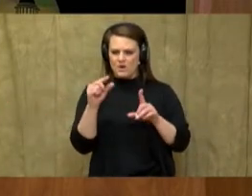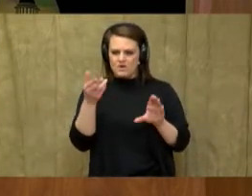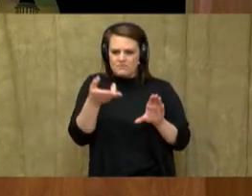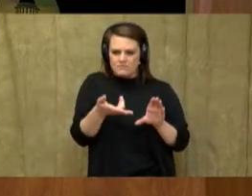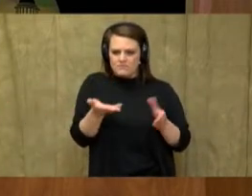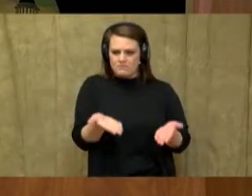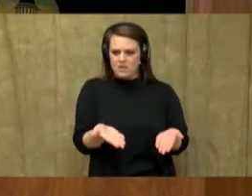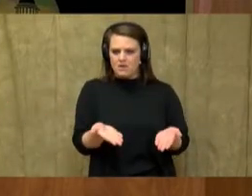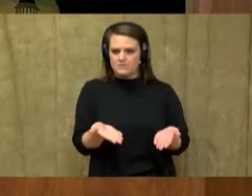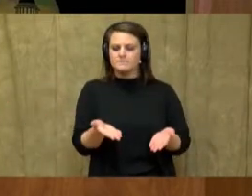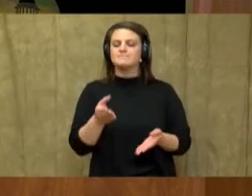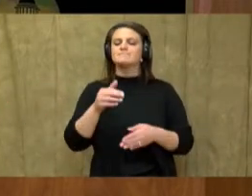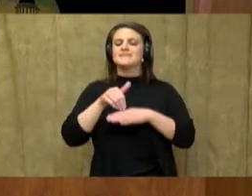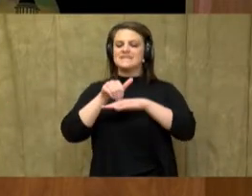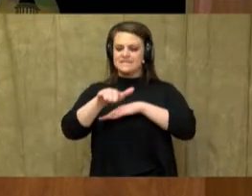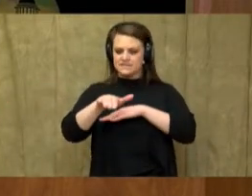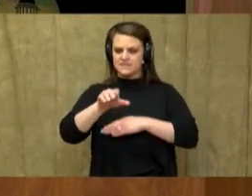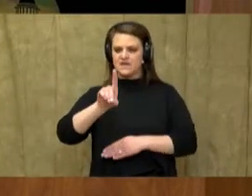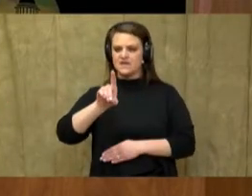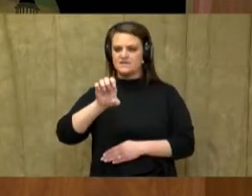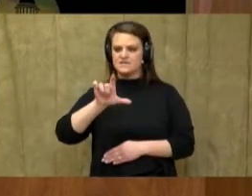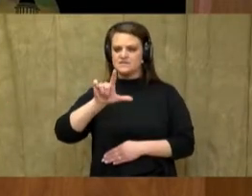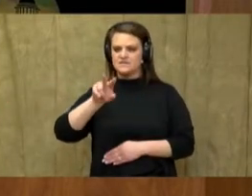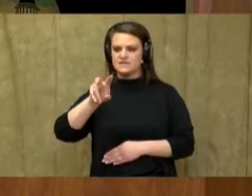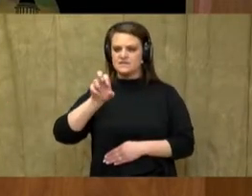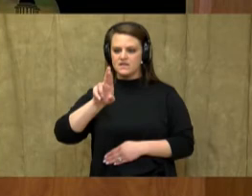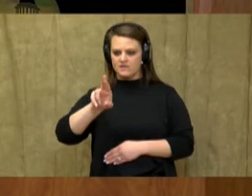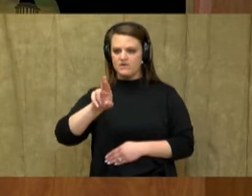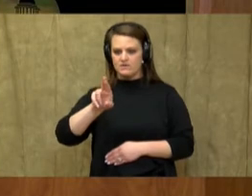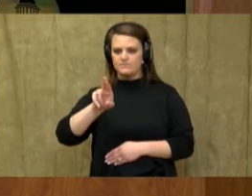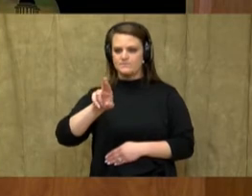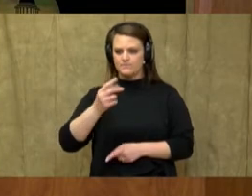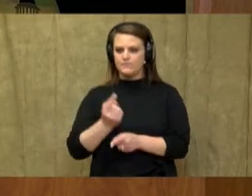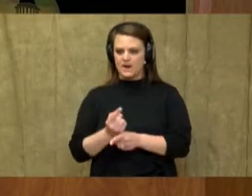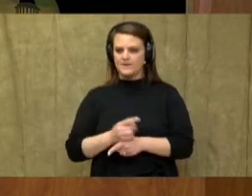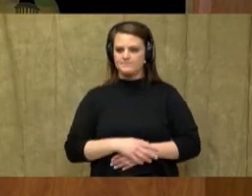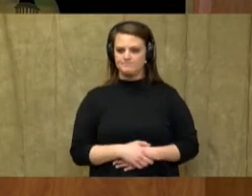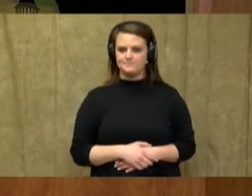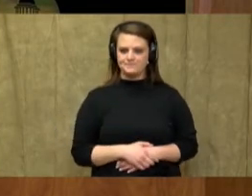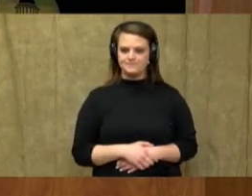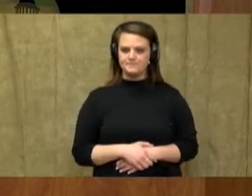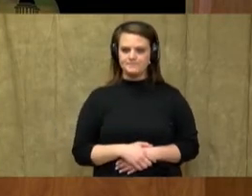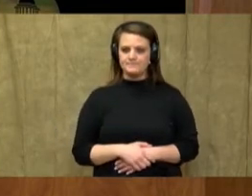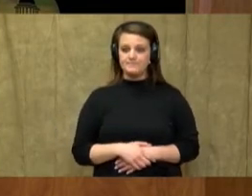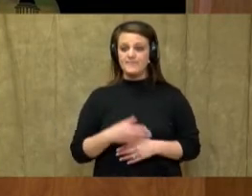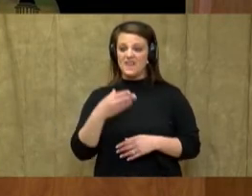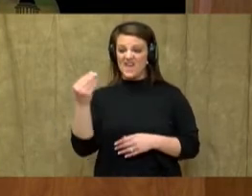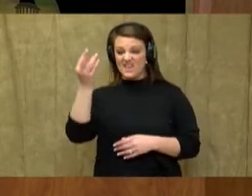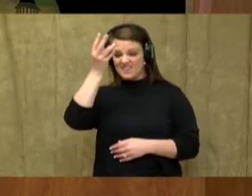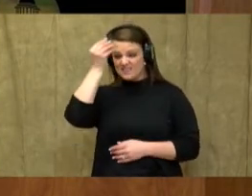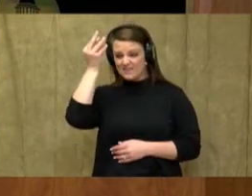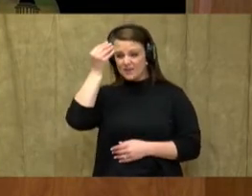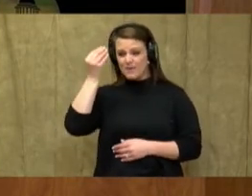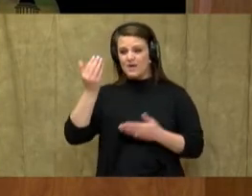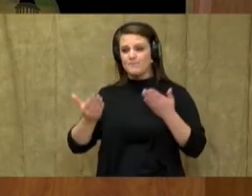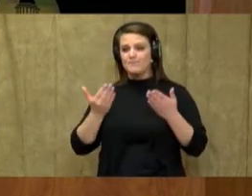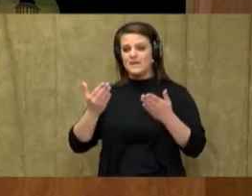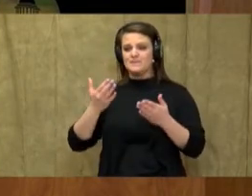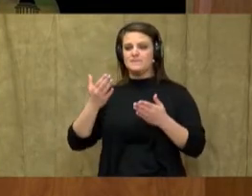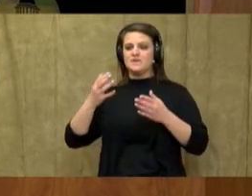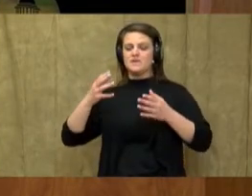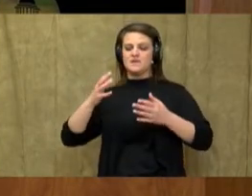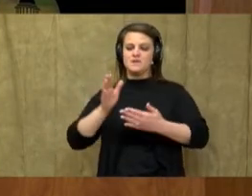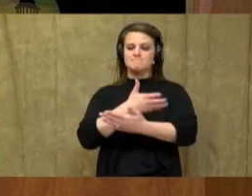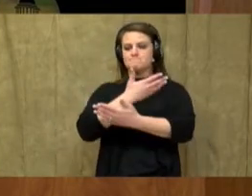be deliver, because amplify means it makes it bigger. Okay? And, you know, you think about maybe a concert where